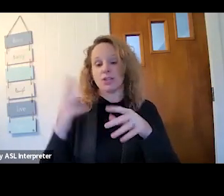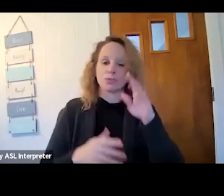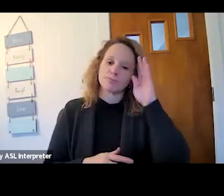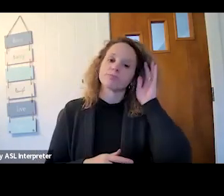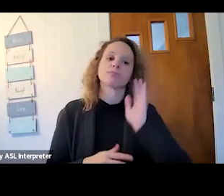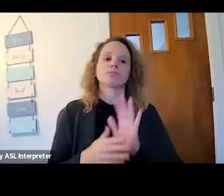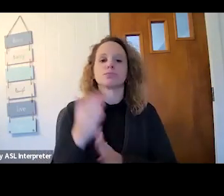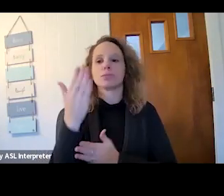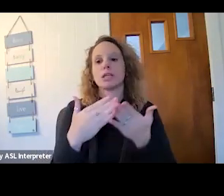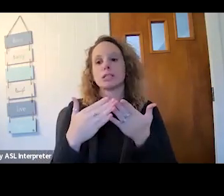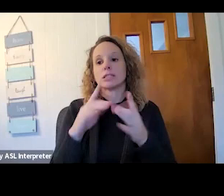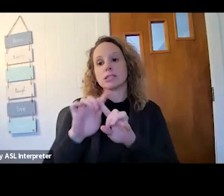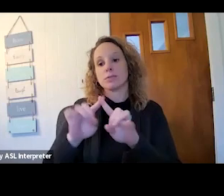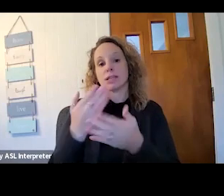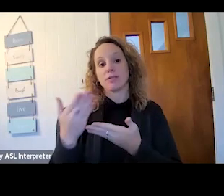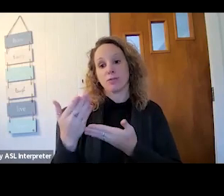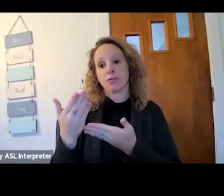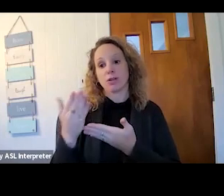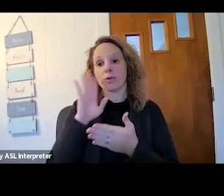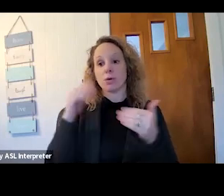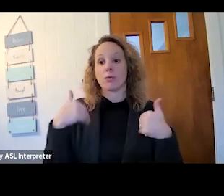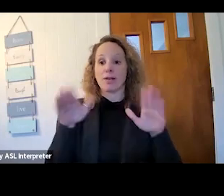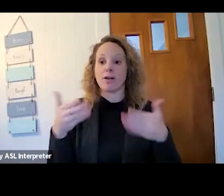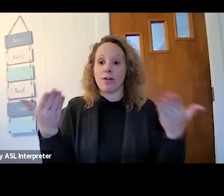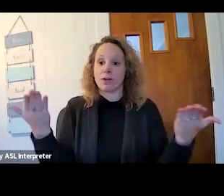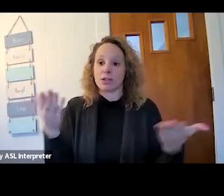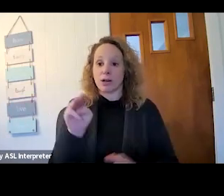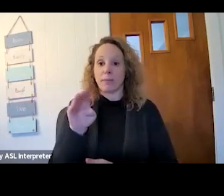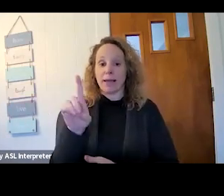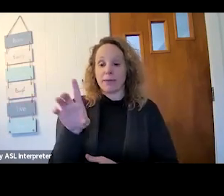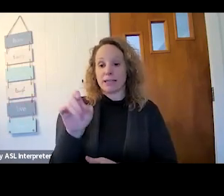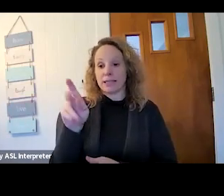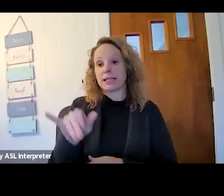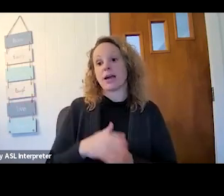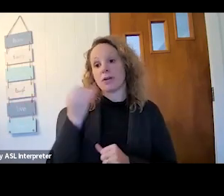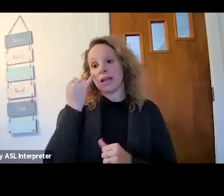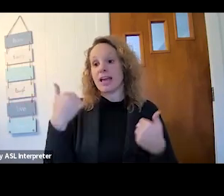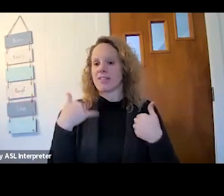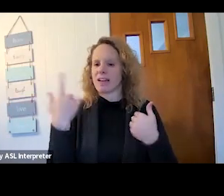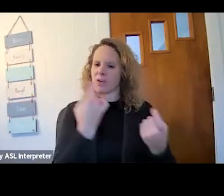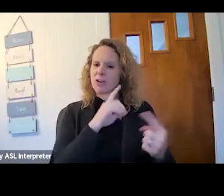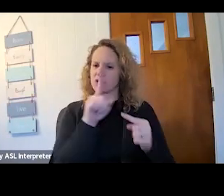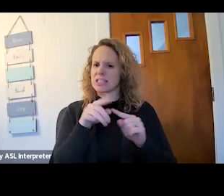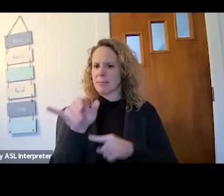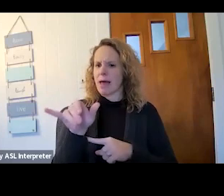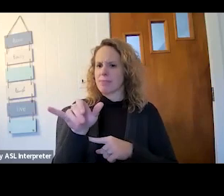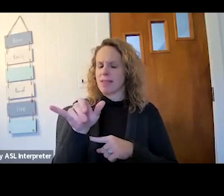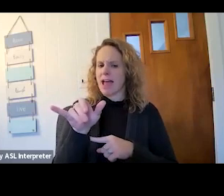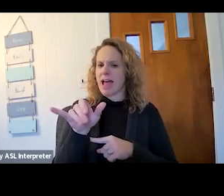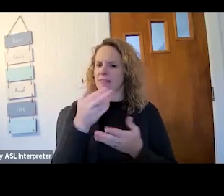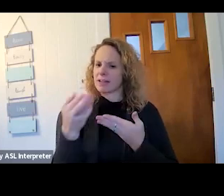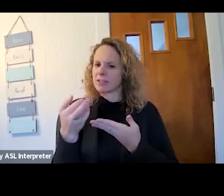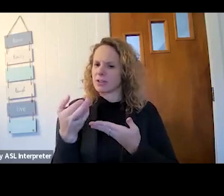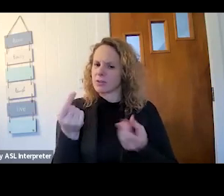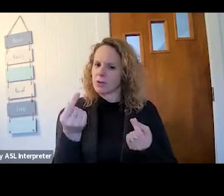of the different resources that we have here in Miami-Dade County. And if you have any questions about these specific resources or what you